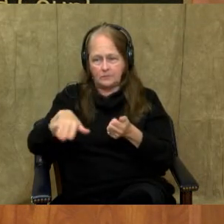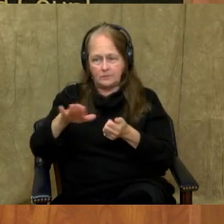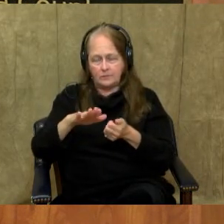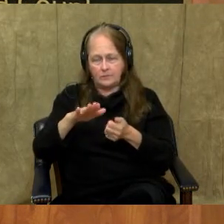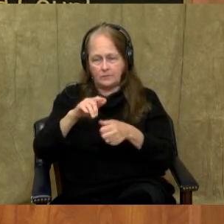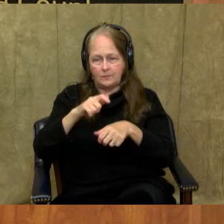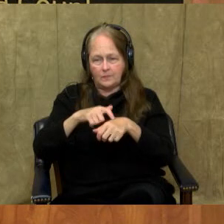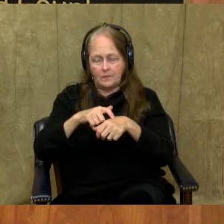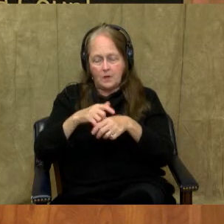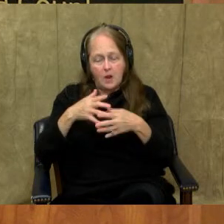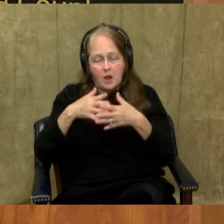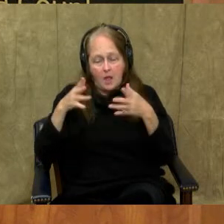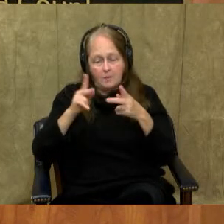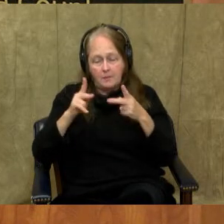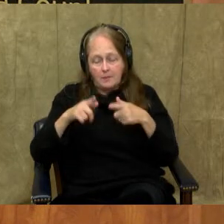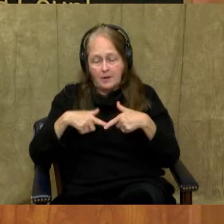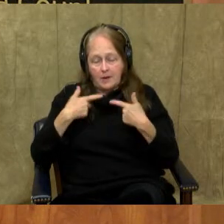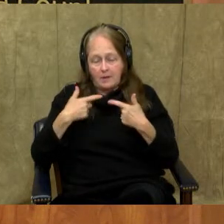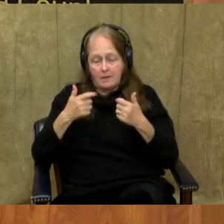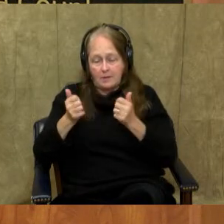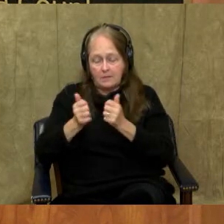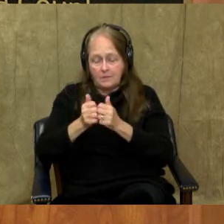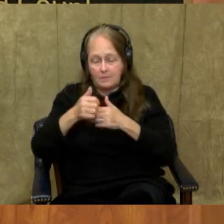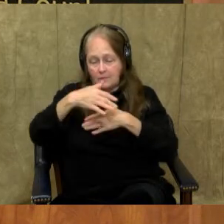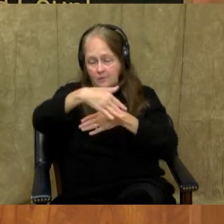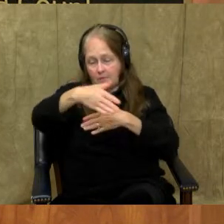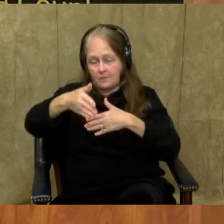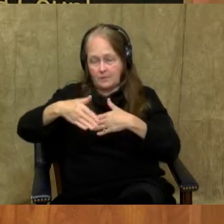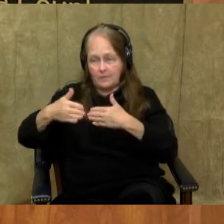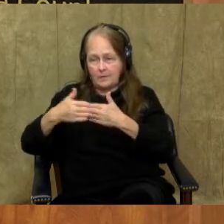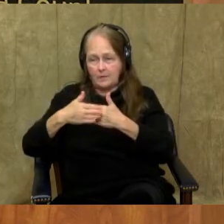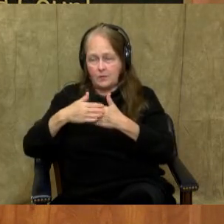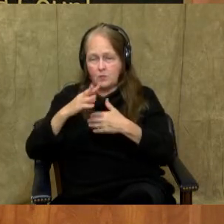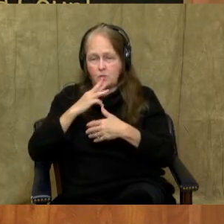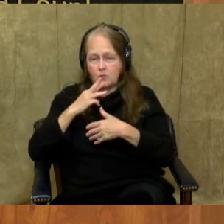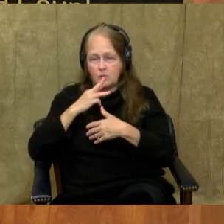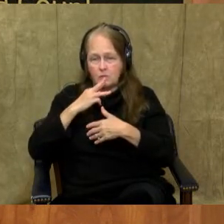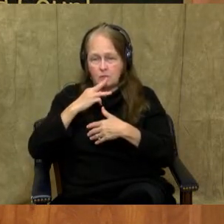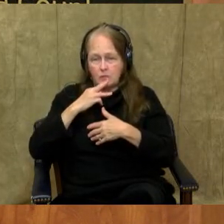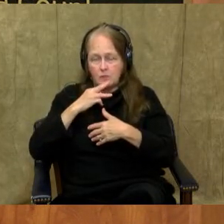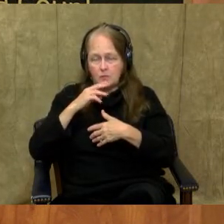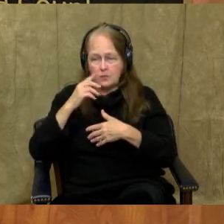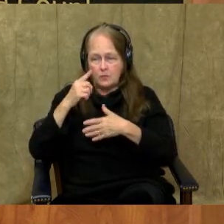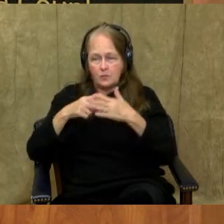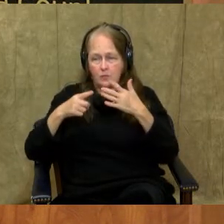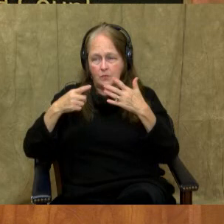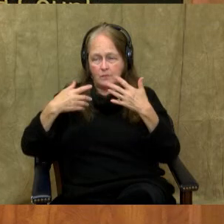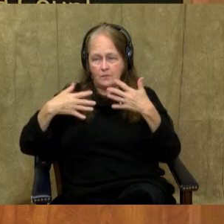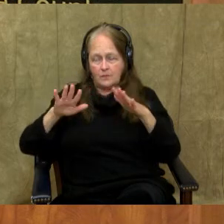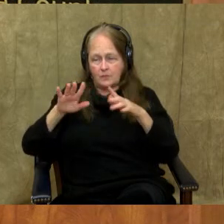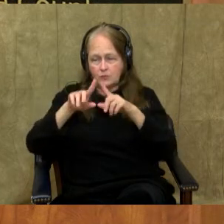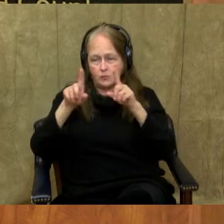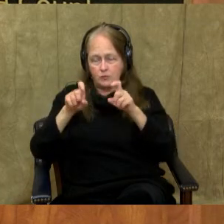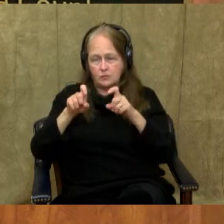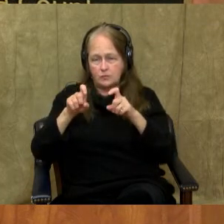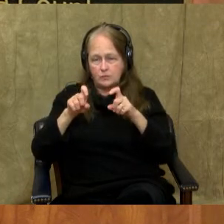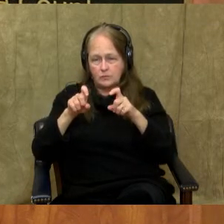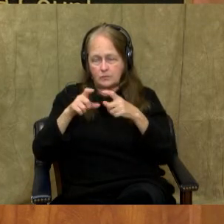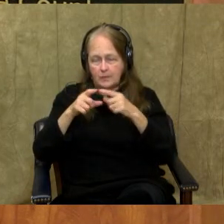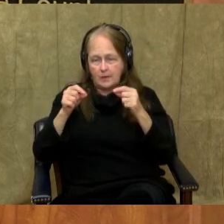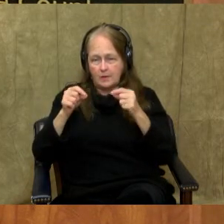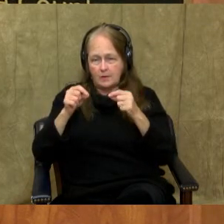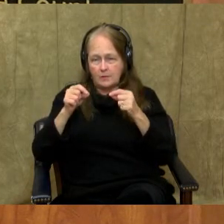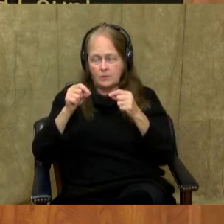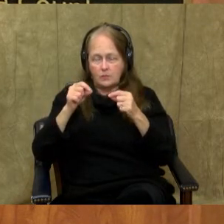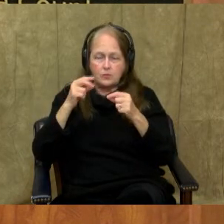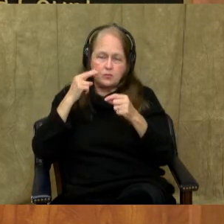the densely populated coastal areas of these regions are particularly vulnerable. So just a few wrap-up questions.